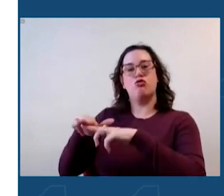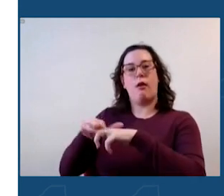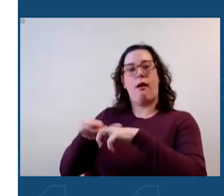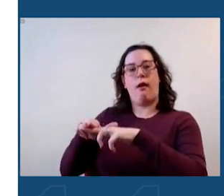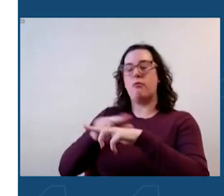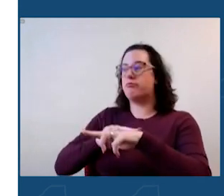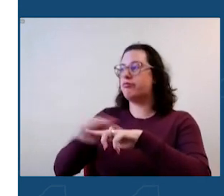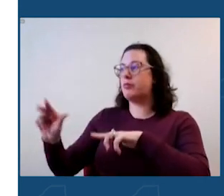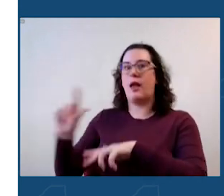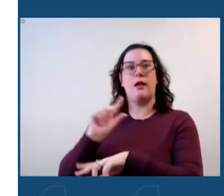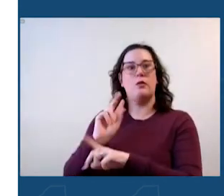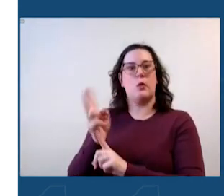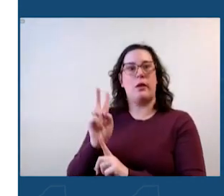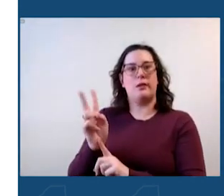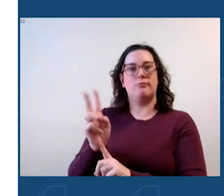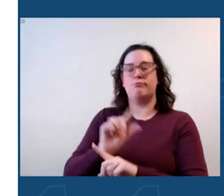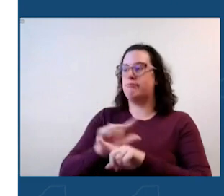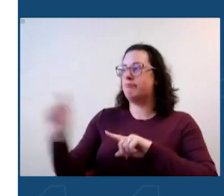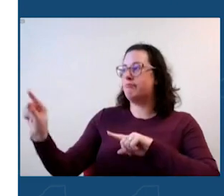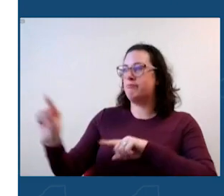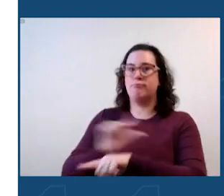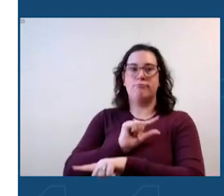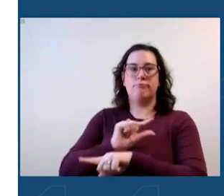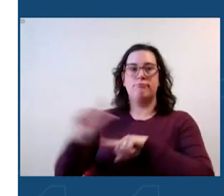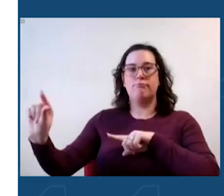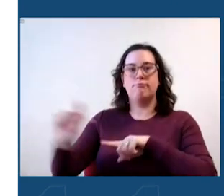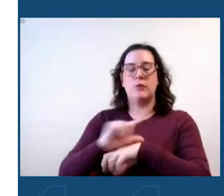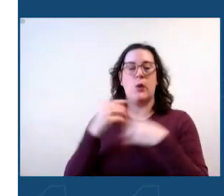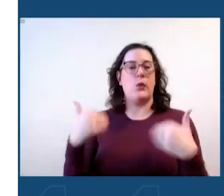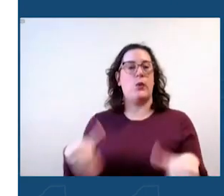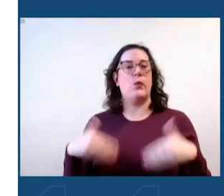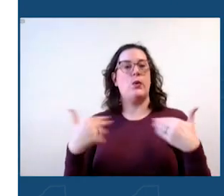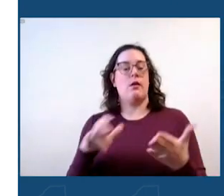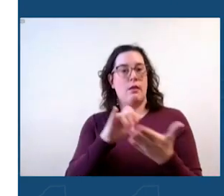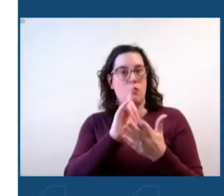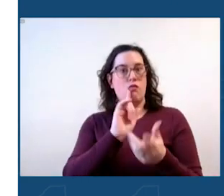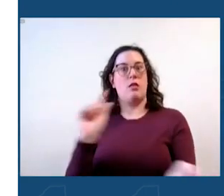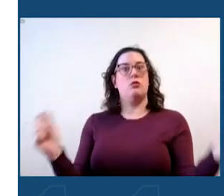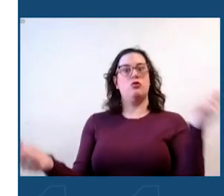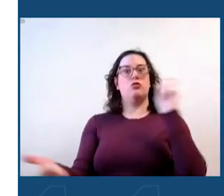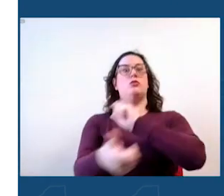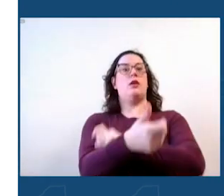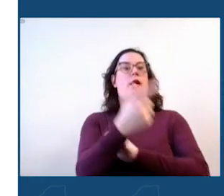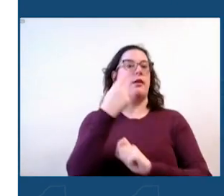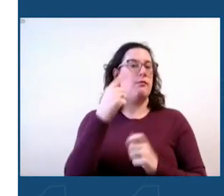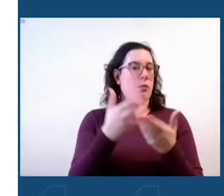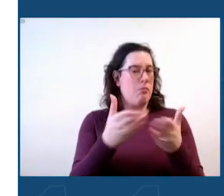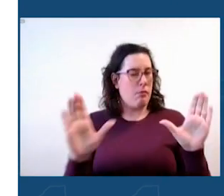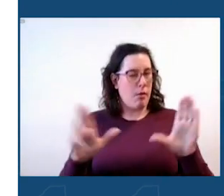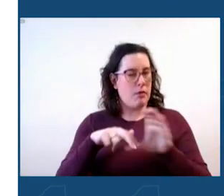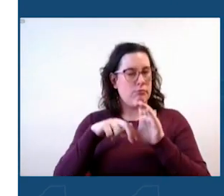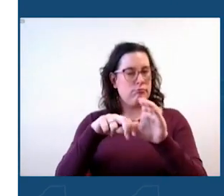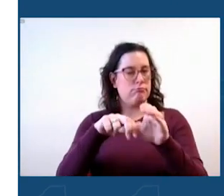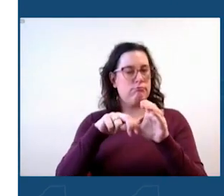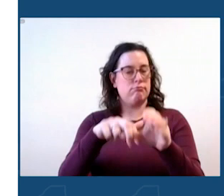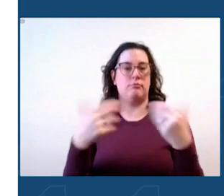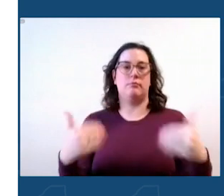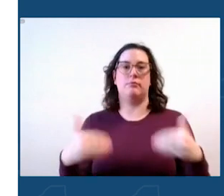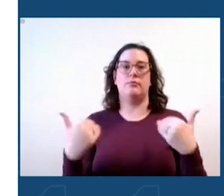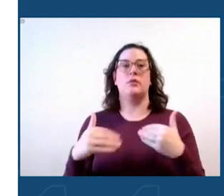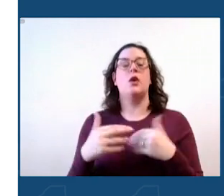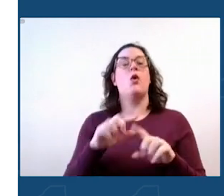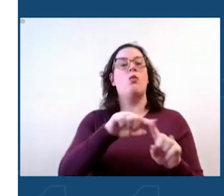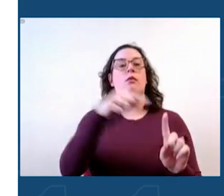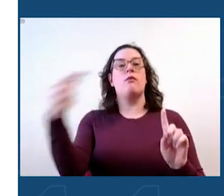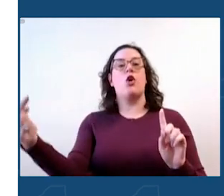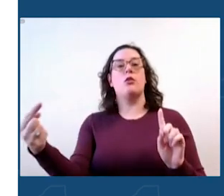minutes. That really is a change. It makes mass transit commuting really, really different. Reverse commuting, again, we're going